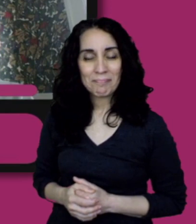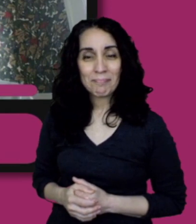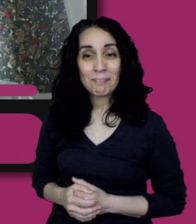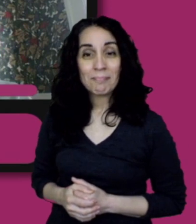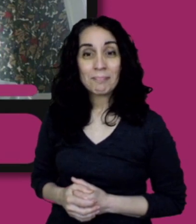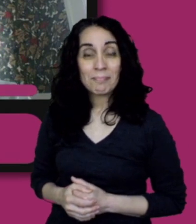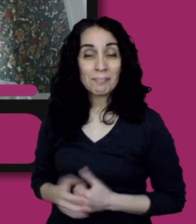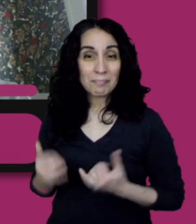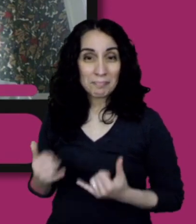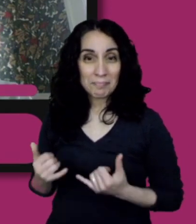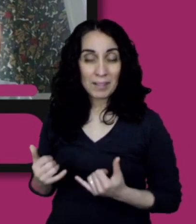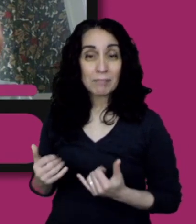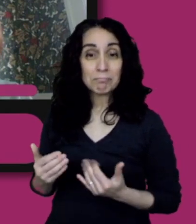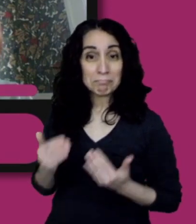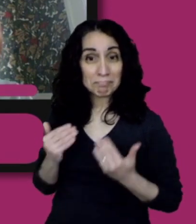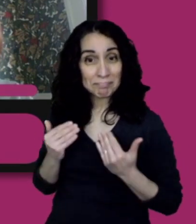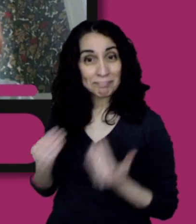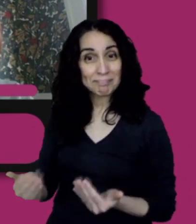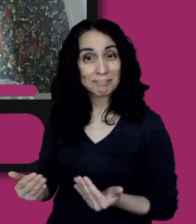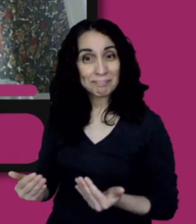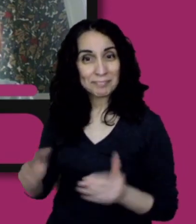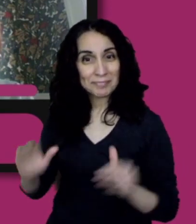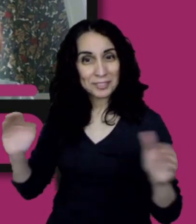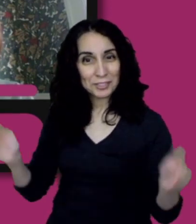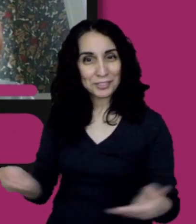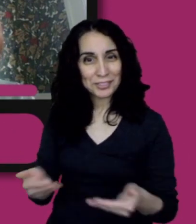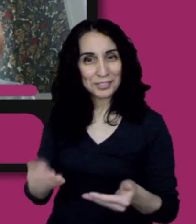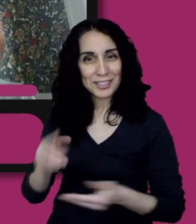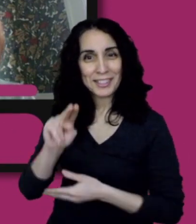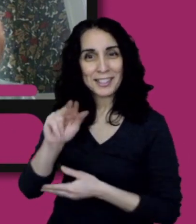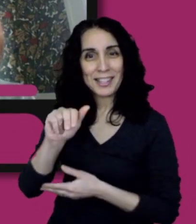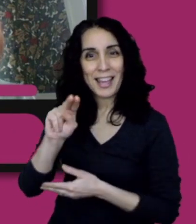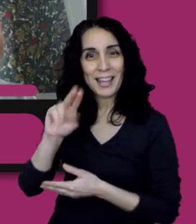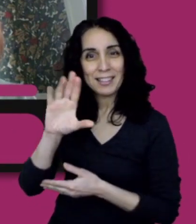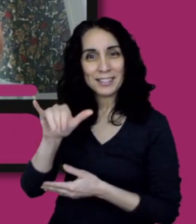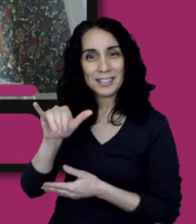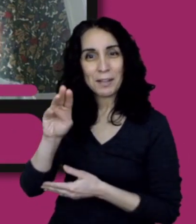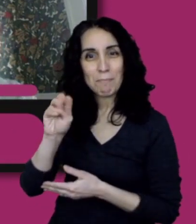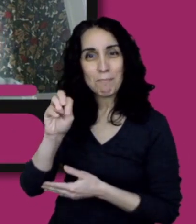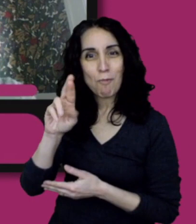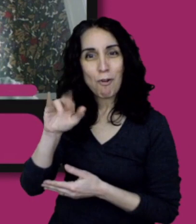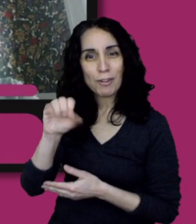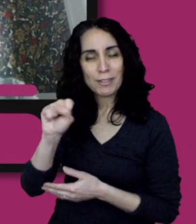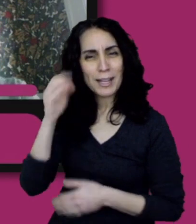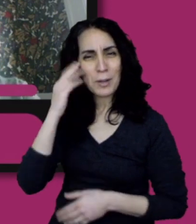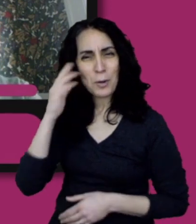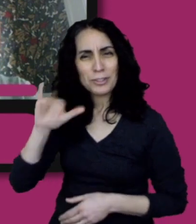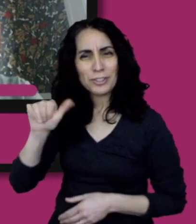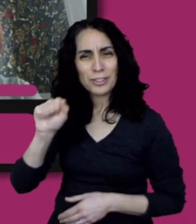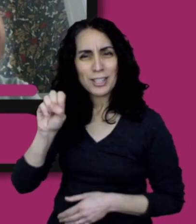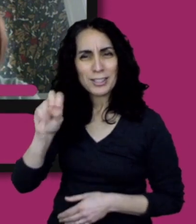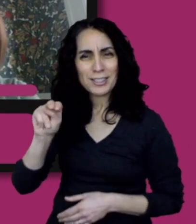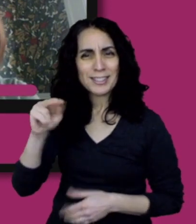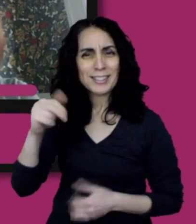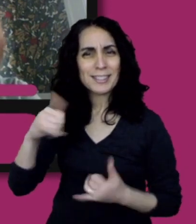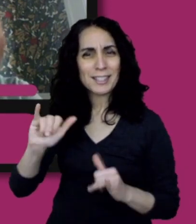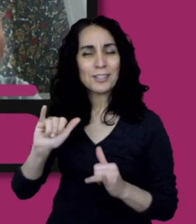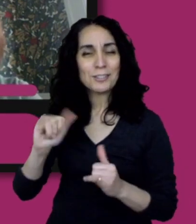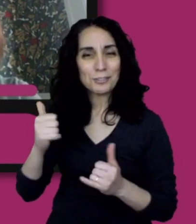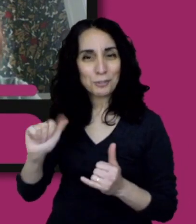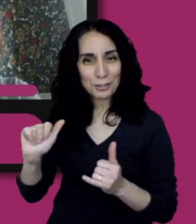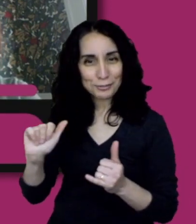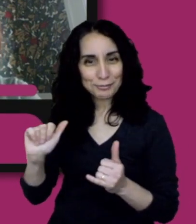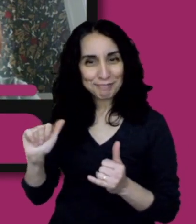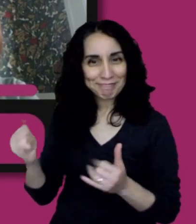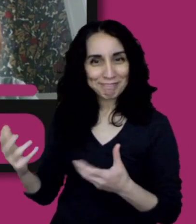So with that, I am going to go ahead and introduce Nancy Morris. I know Jason is still